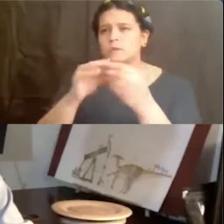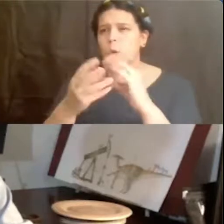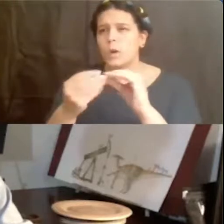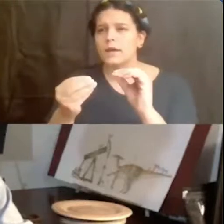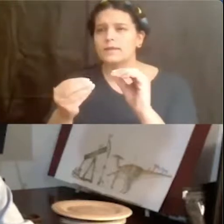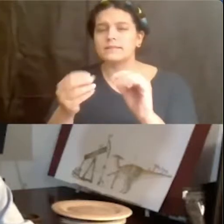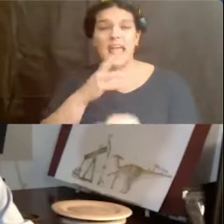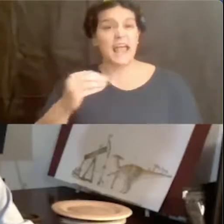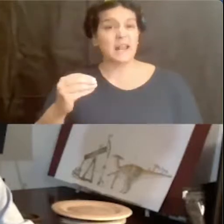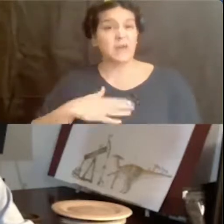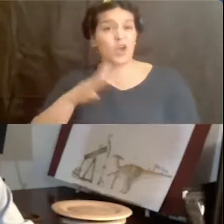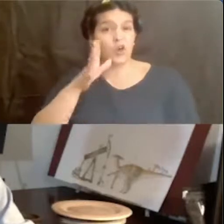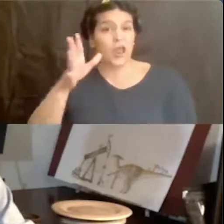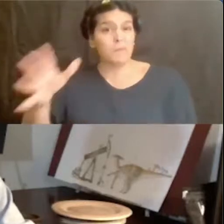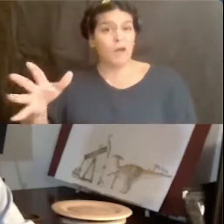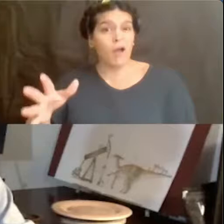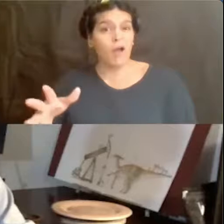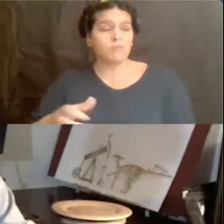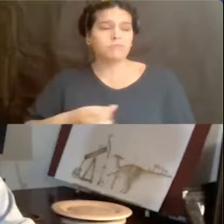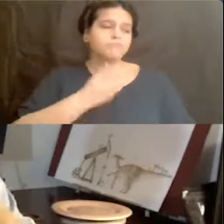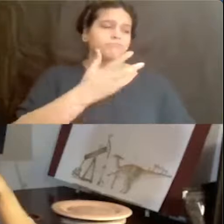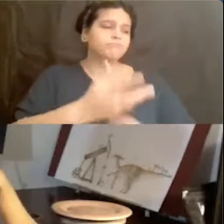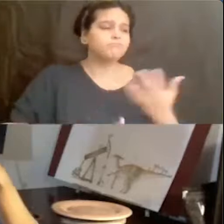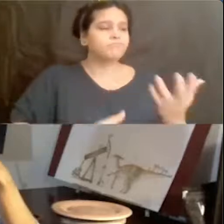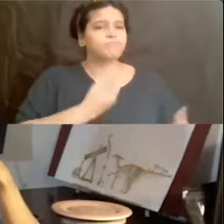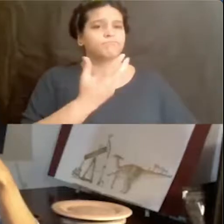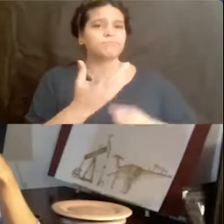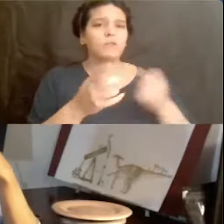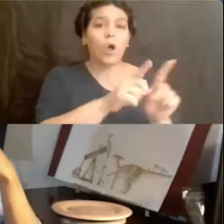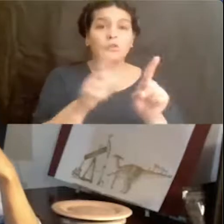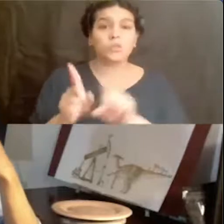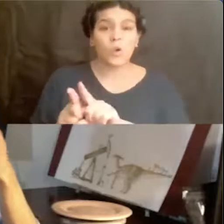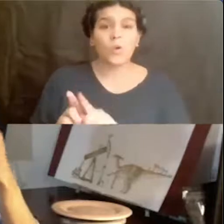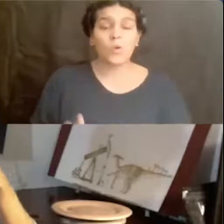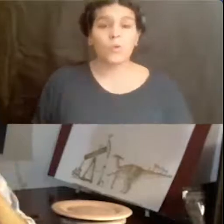too speak as well. And